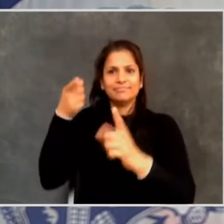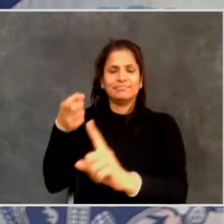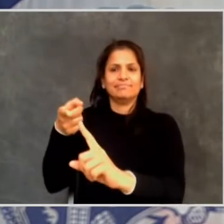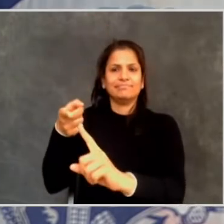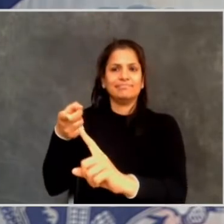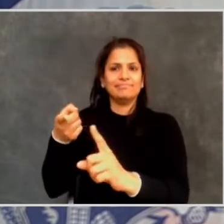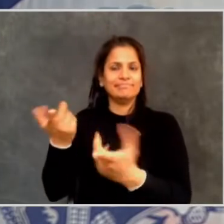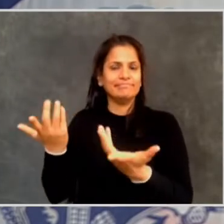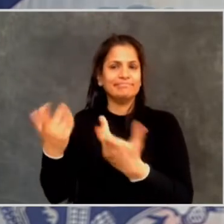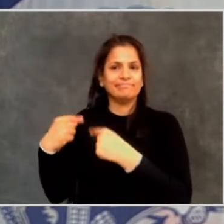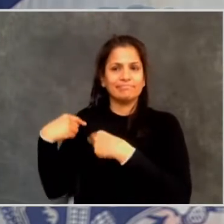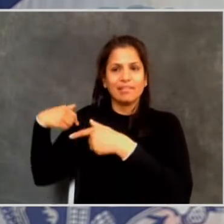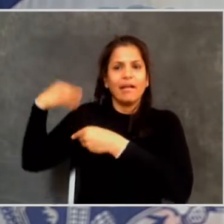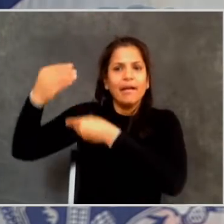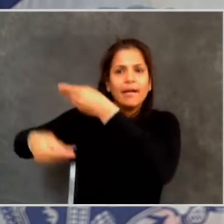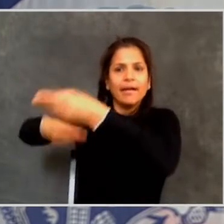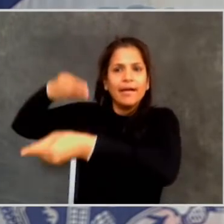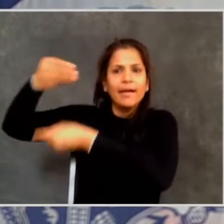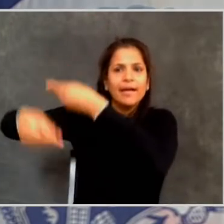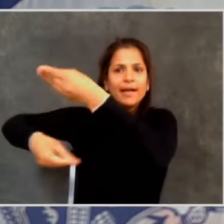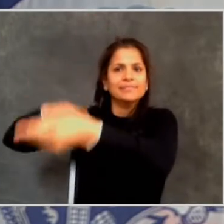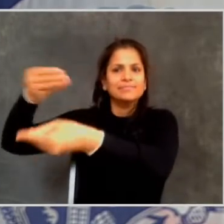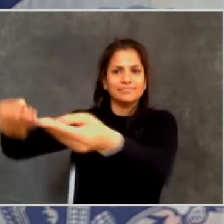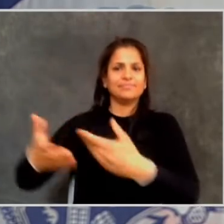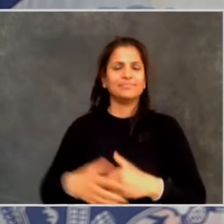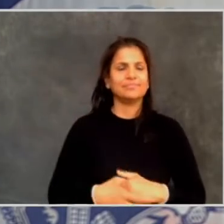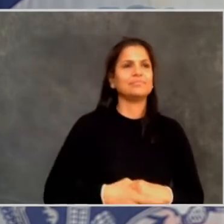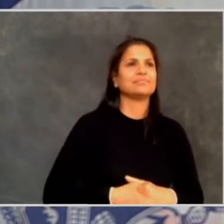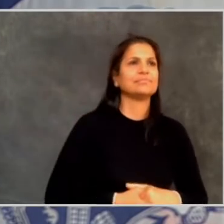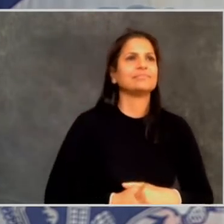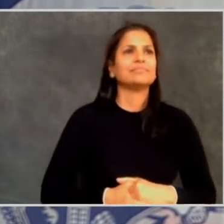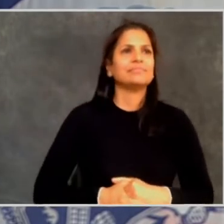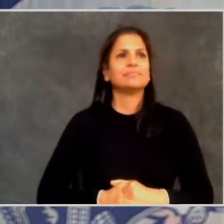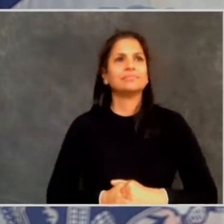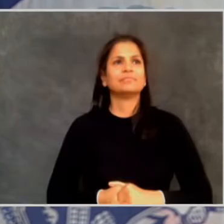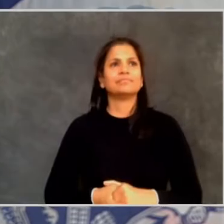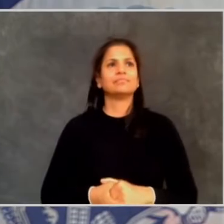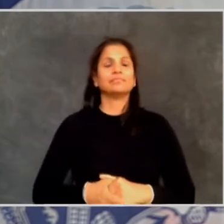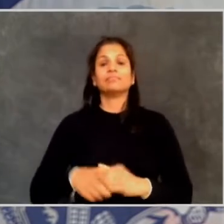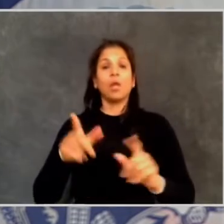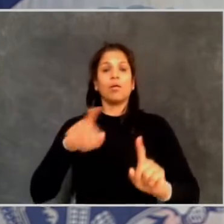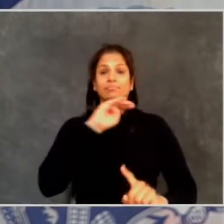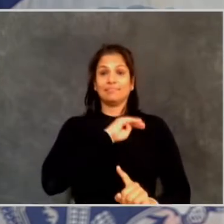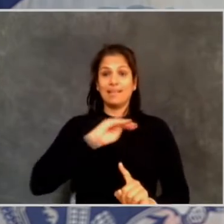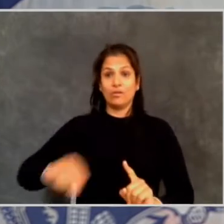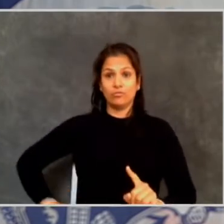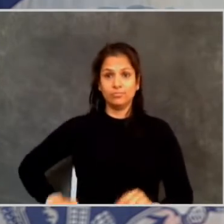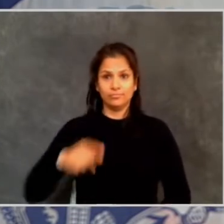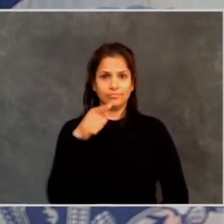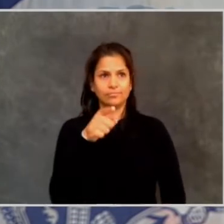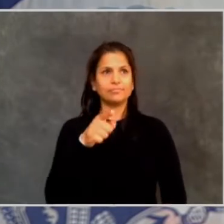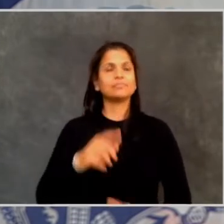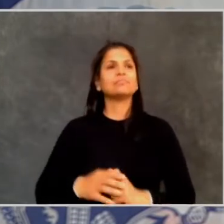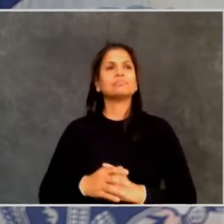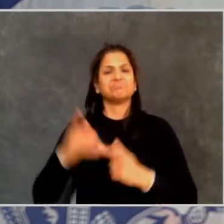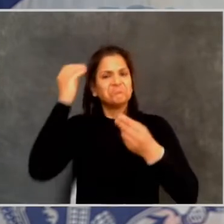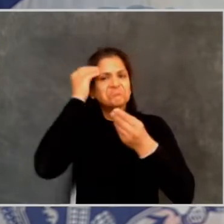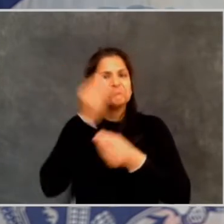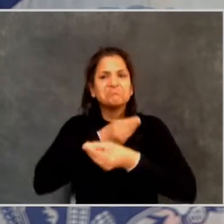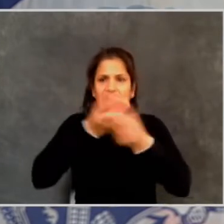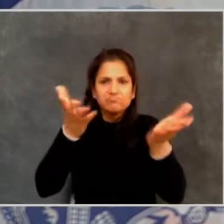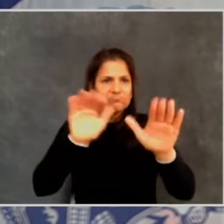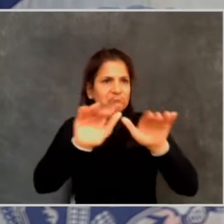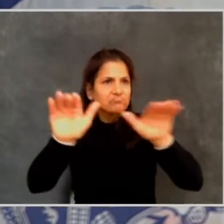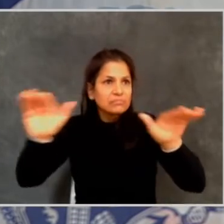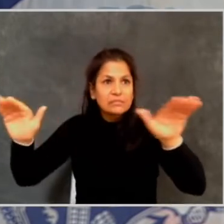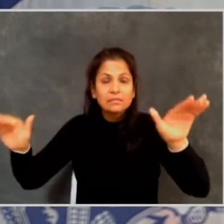calm in the midst of a battle that we must win. And as leaders, we have to stay calm. But it made me angry to see that